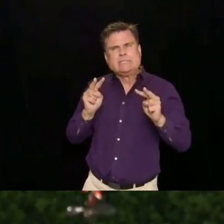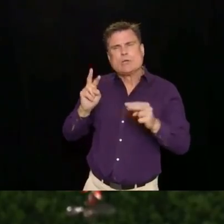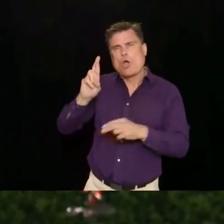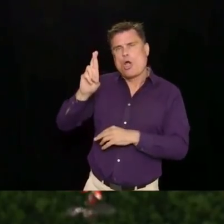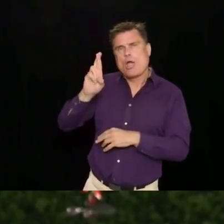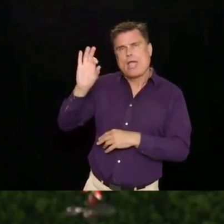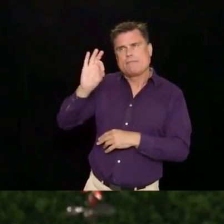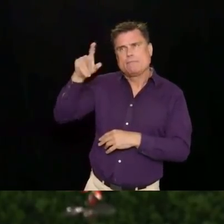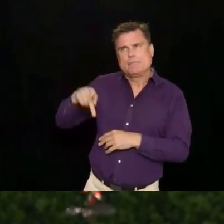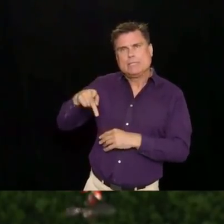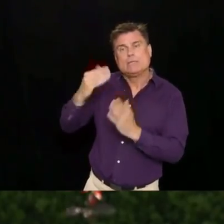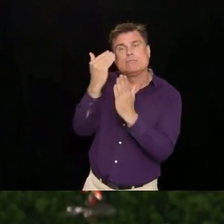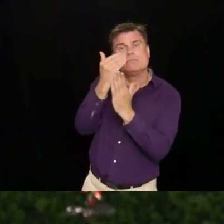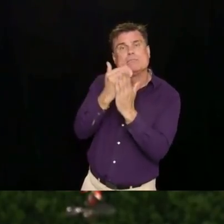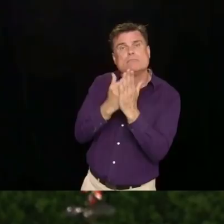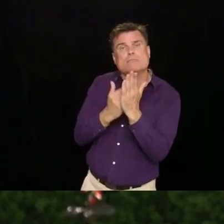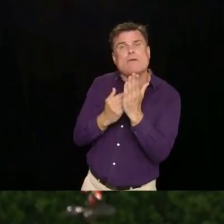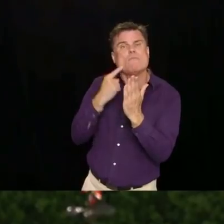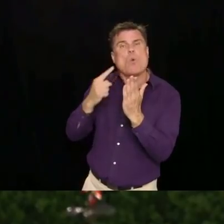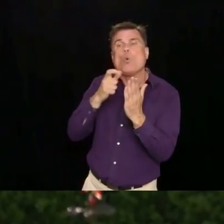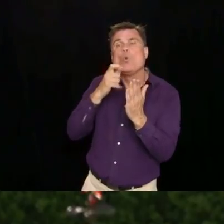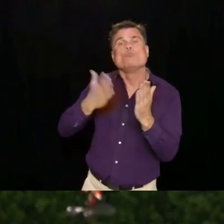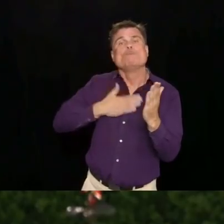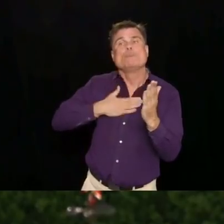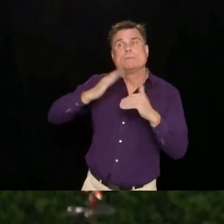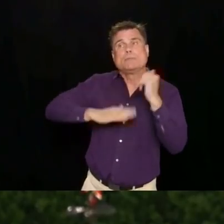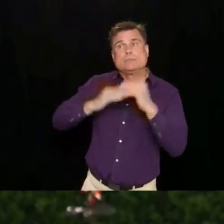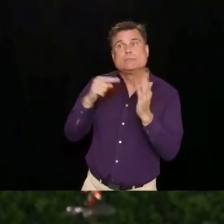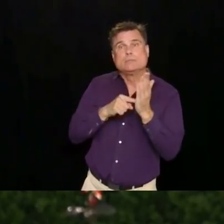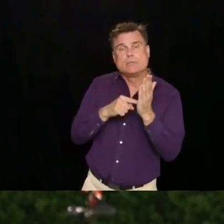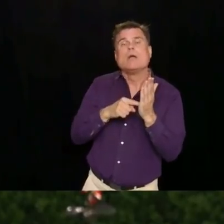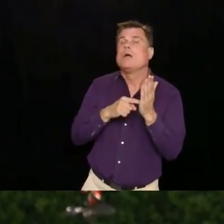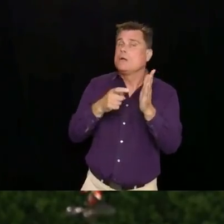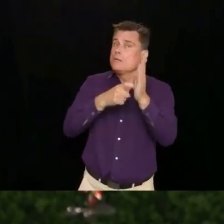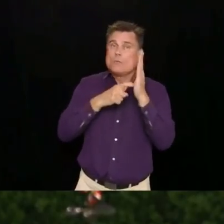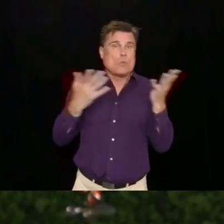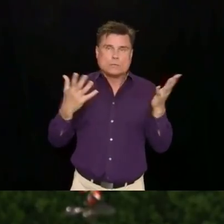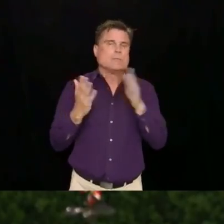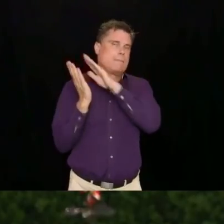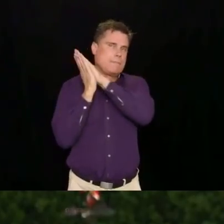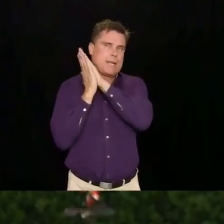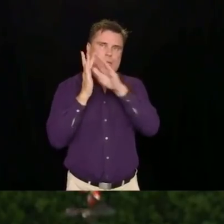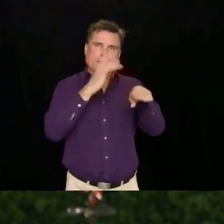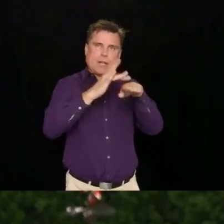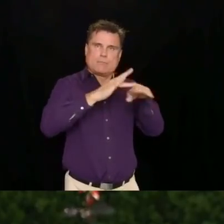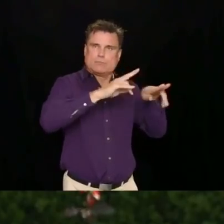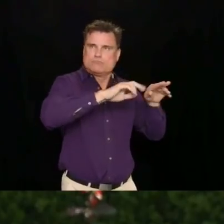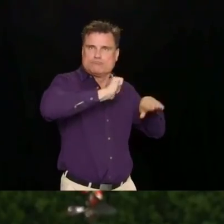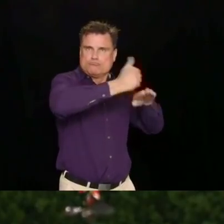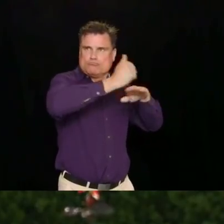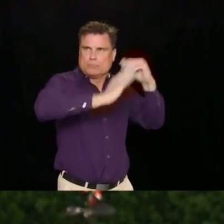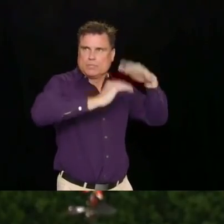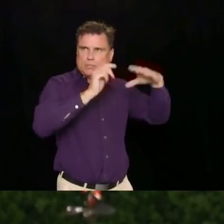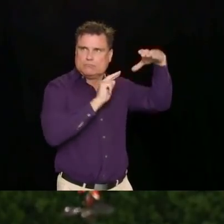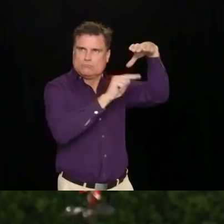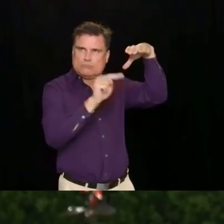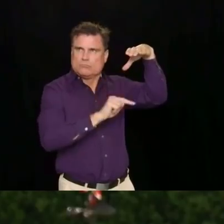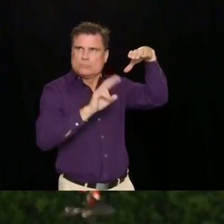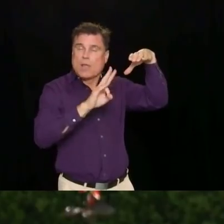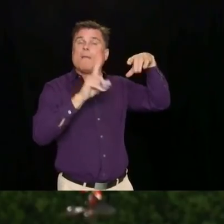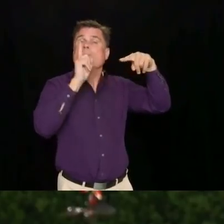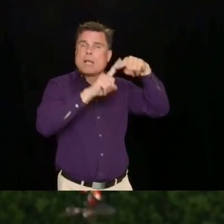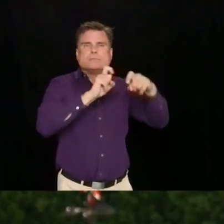the intention here is to provide more beds, but to also meet the need for community services, as Minister Mungall said, which